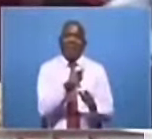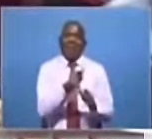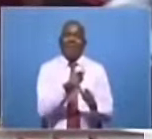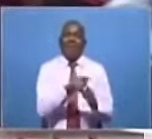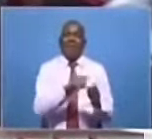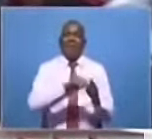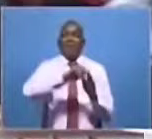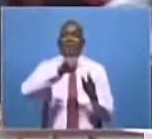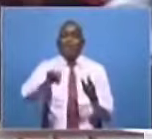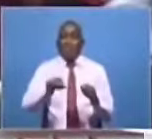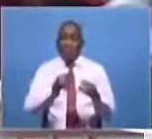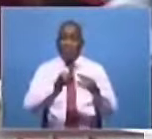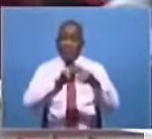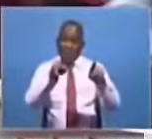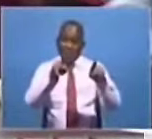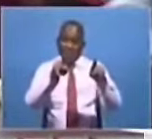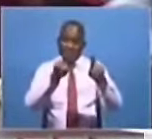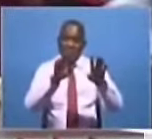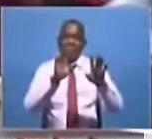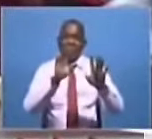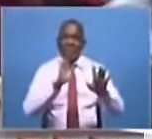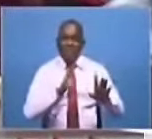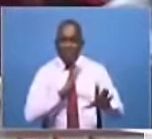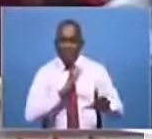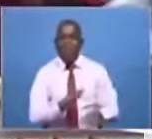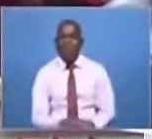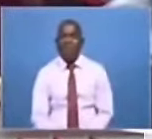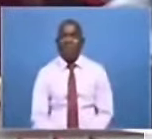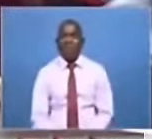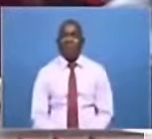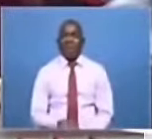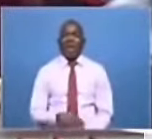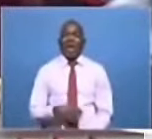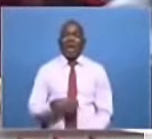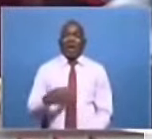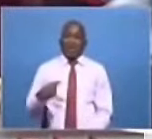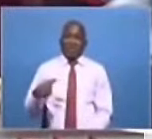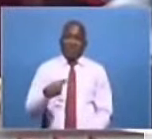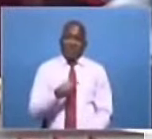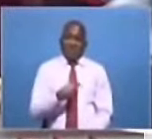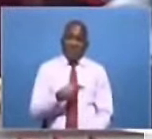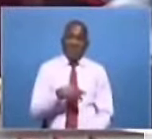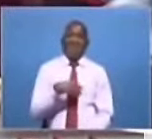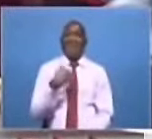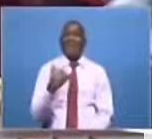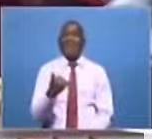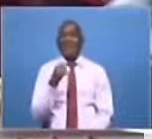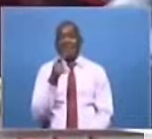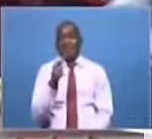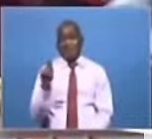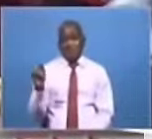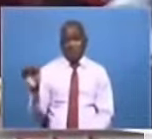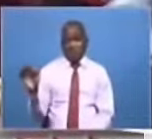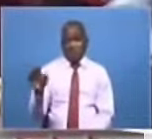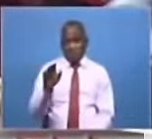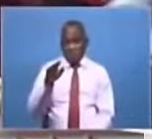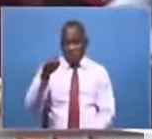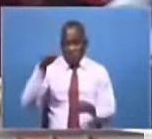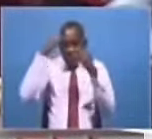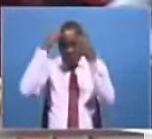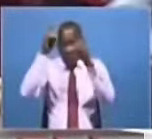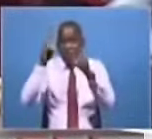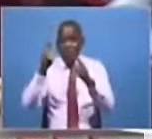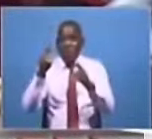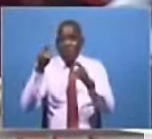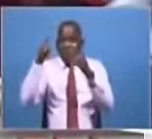court. Well, my lords, our ground is that your lordship's decision,